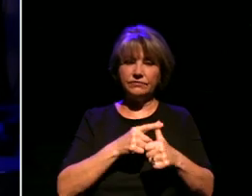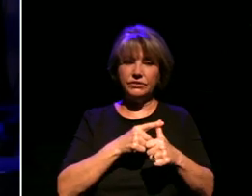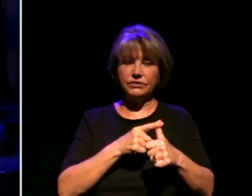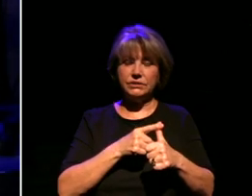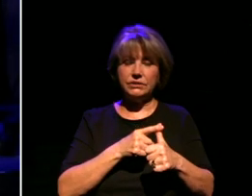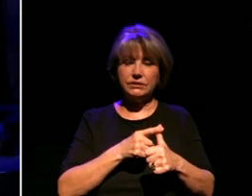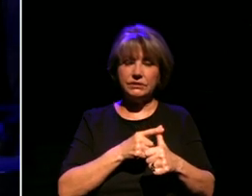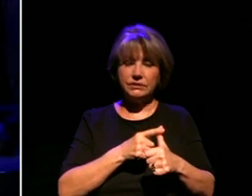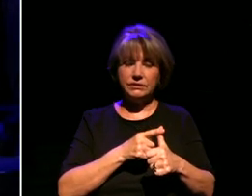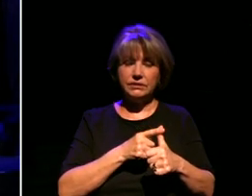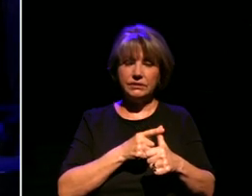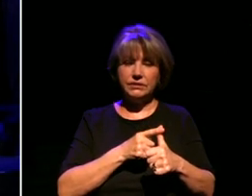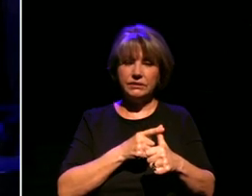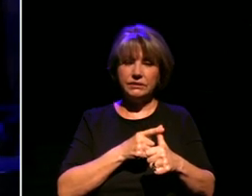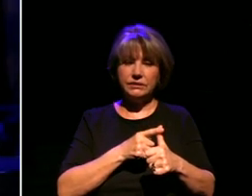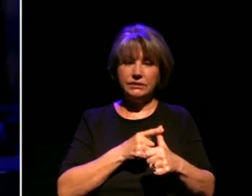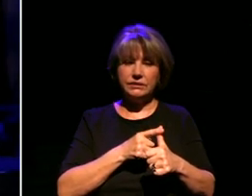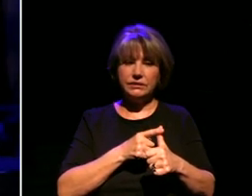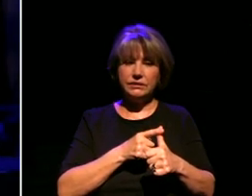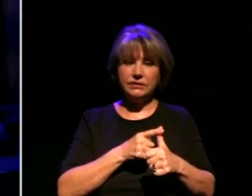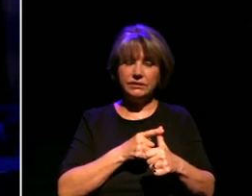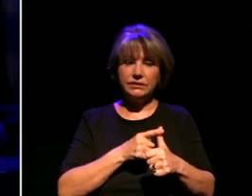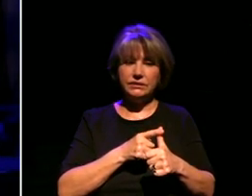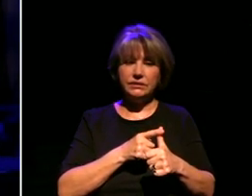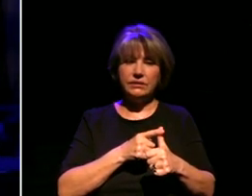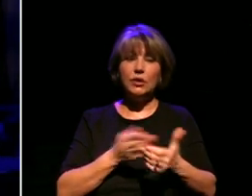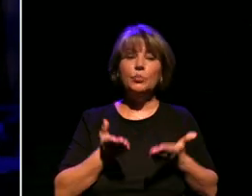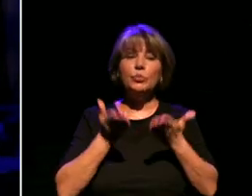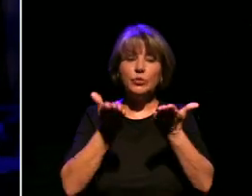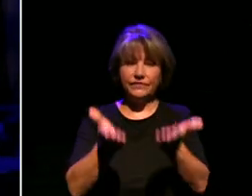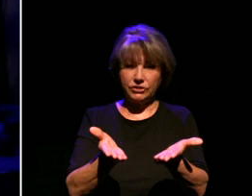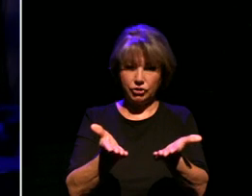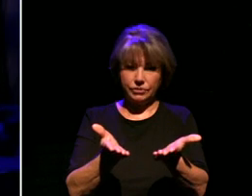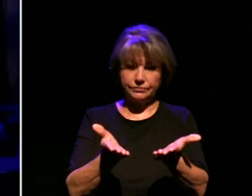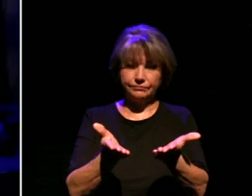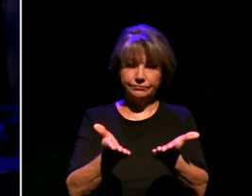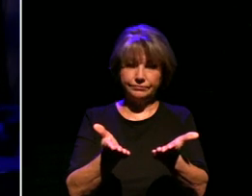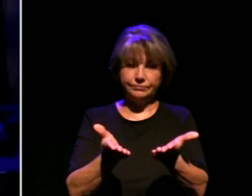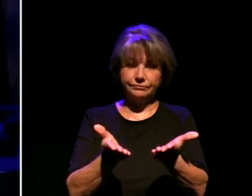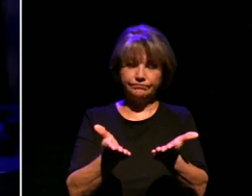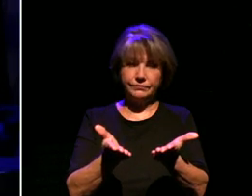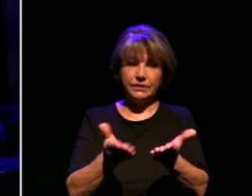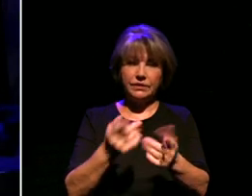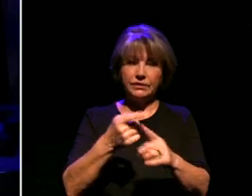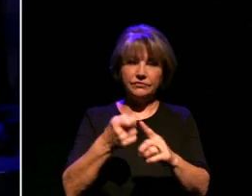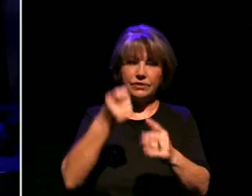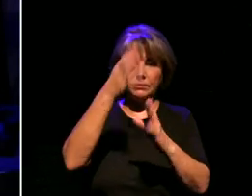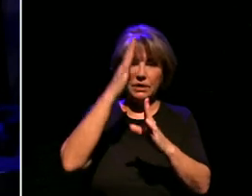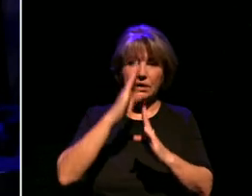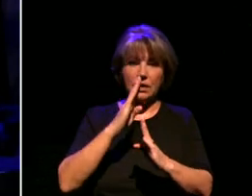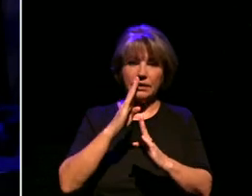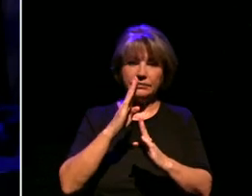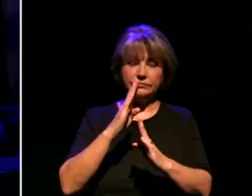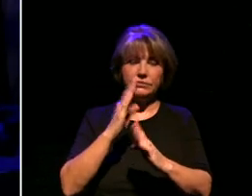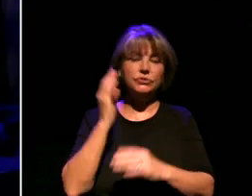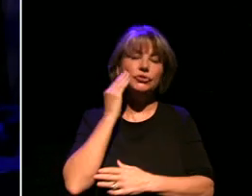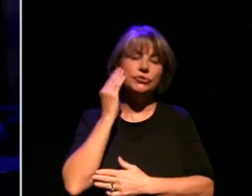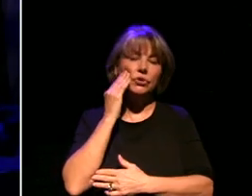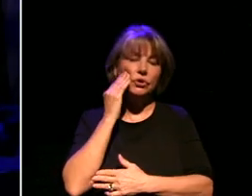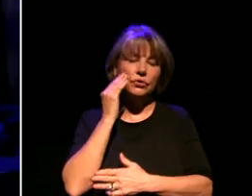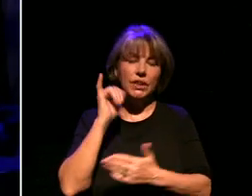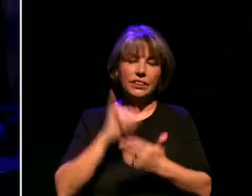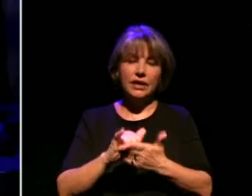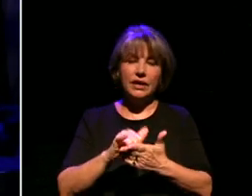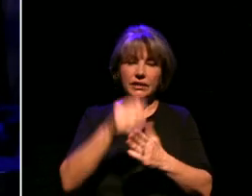this. The first component of a plan is provision. It's provision from God. Did you know that